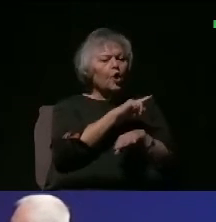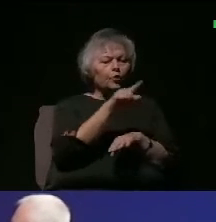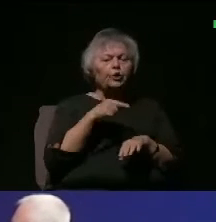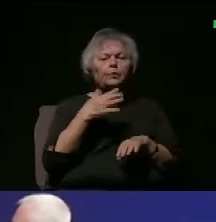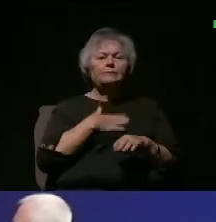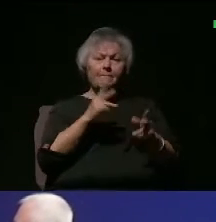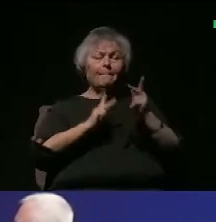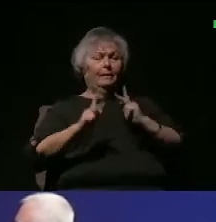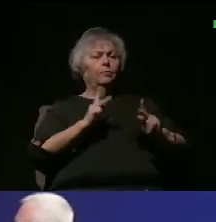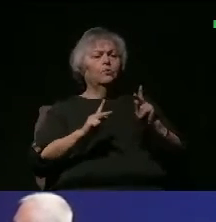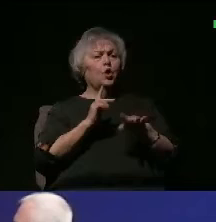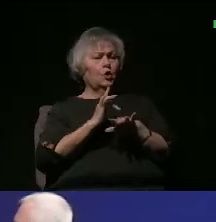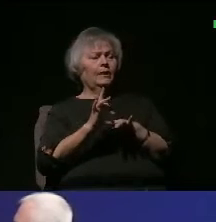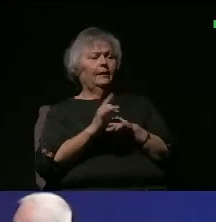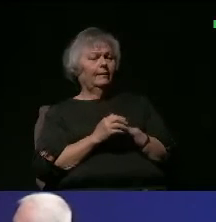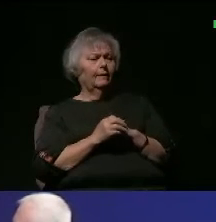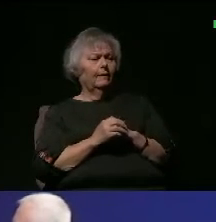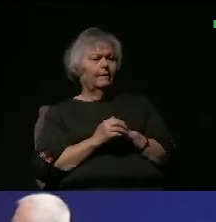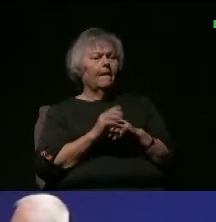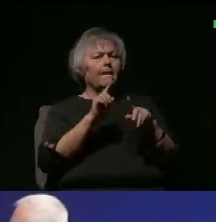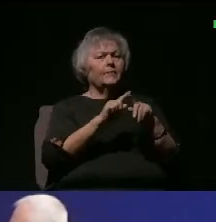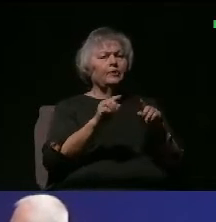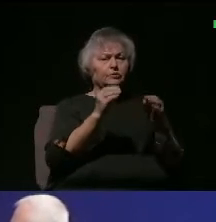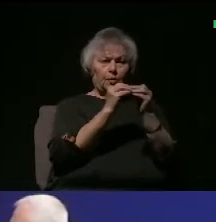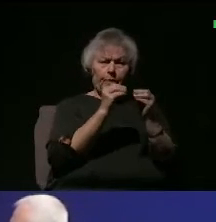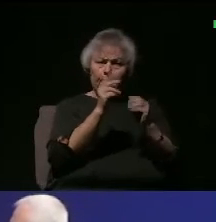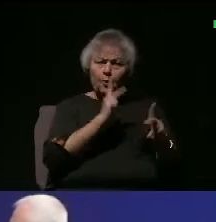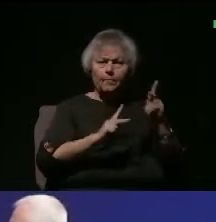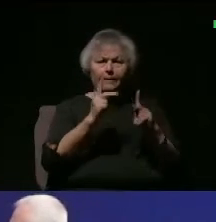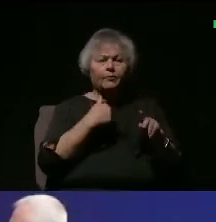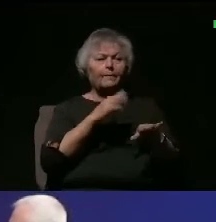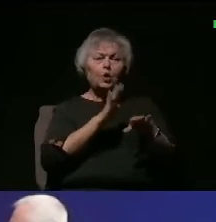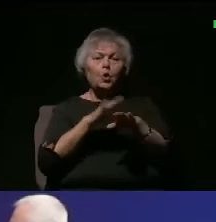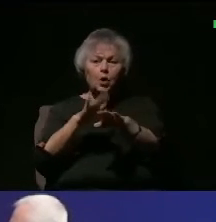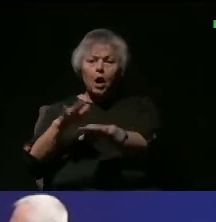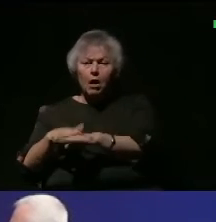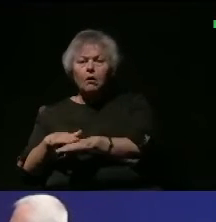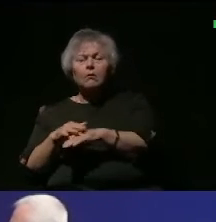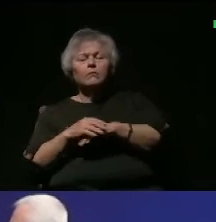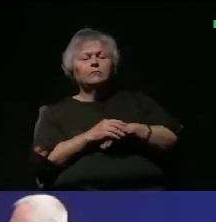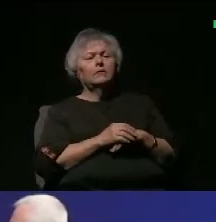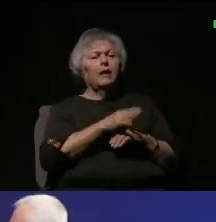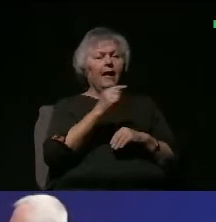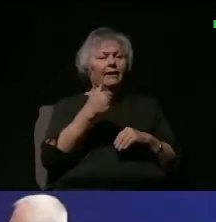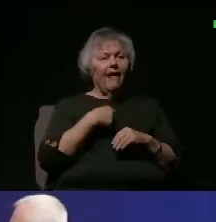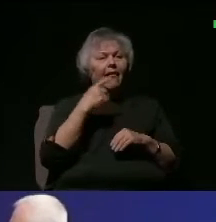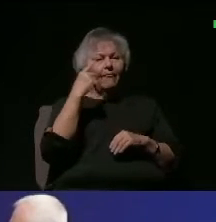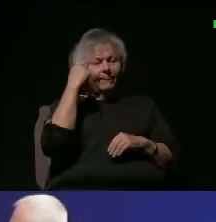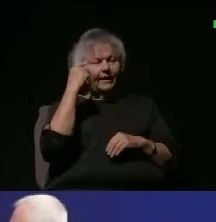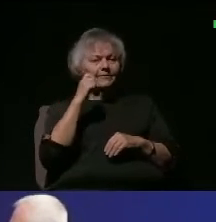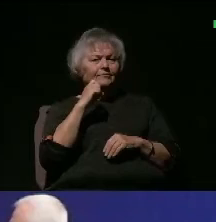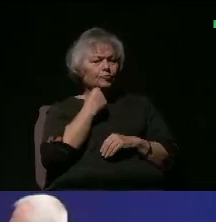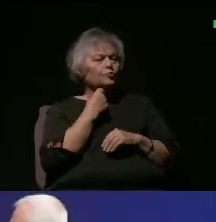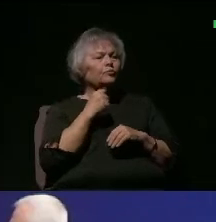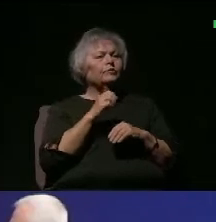on, but there are going to be more coming behind you. And so then I think it's really neat that in Acts chapter 10, I think it